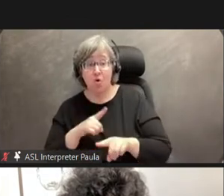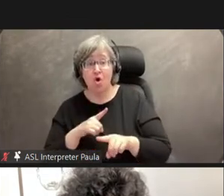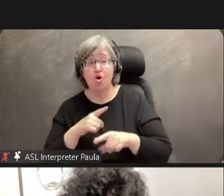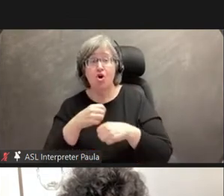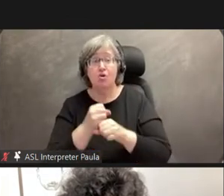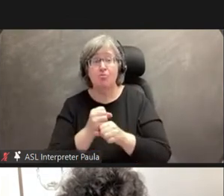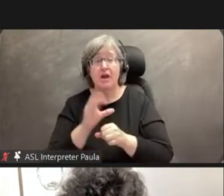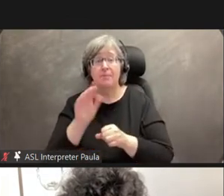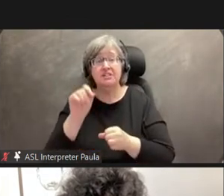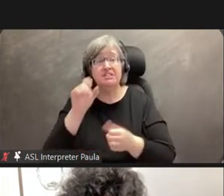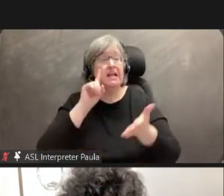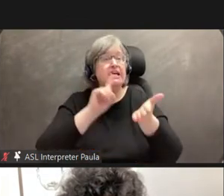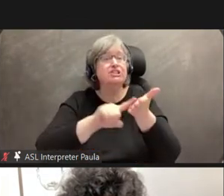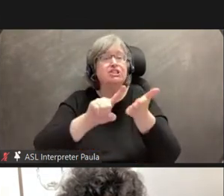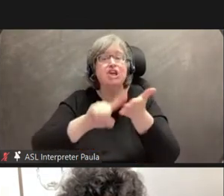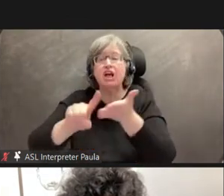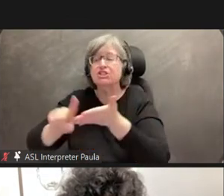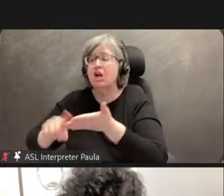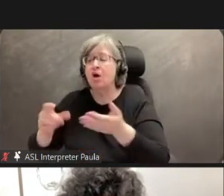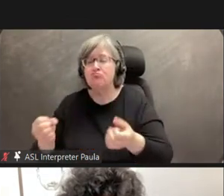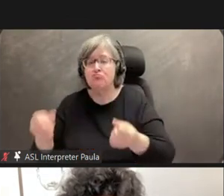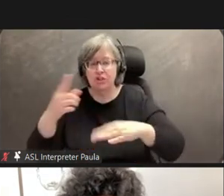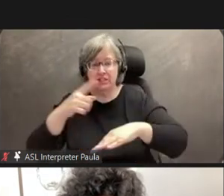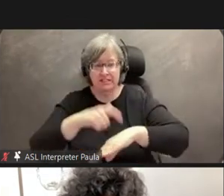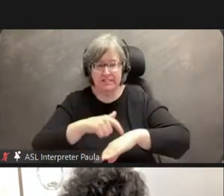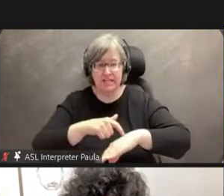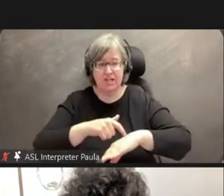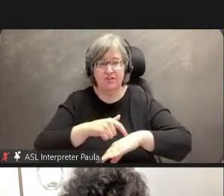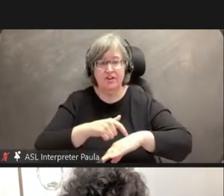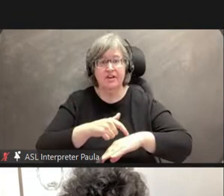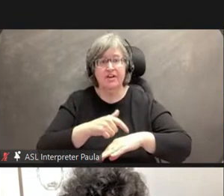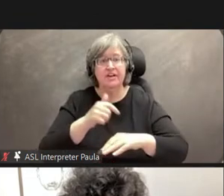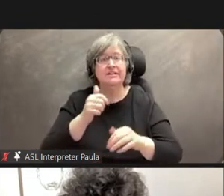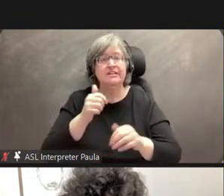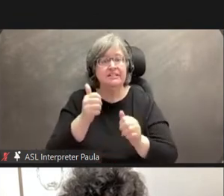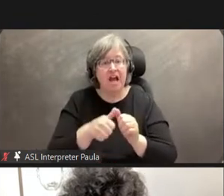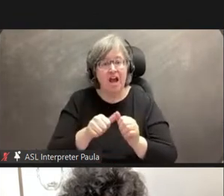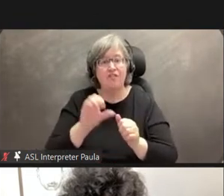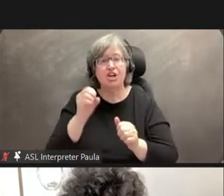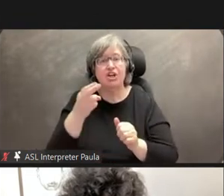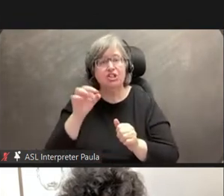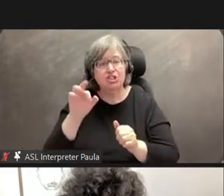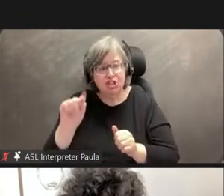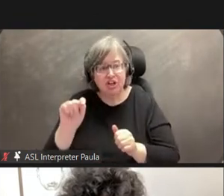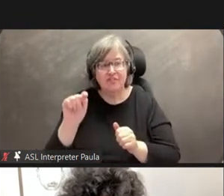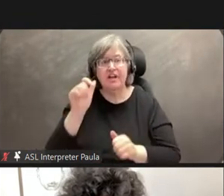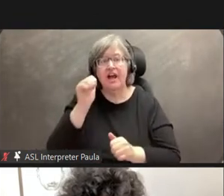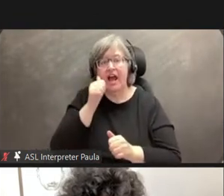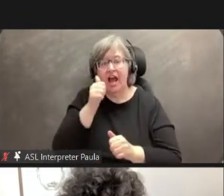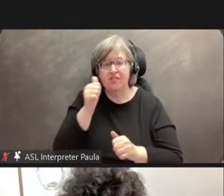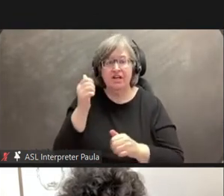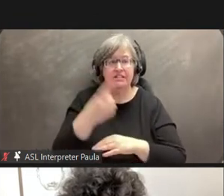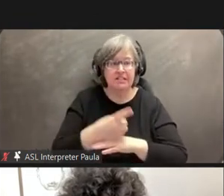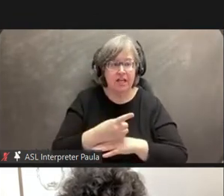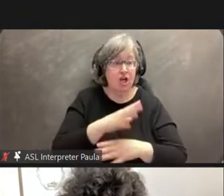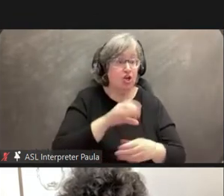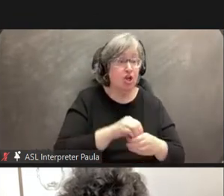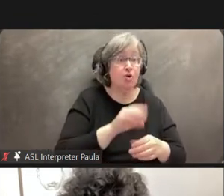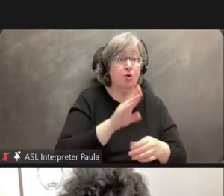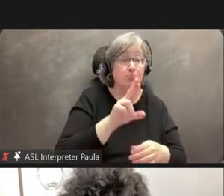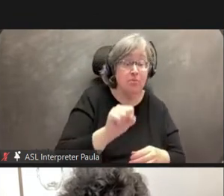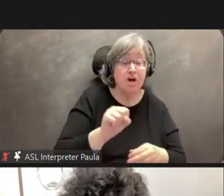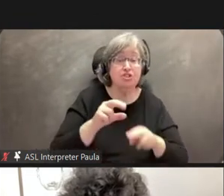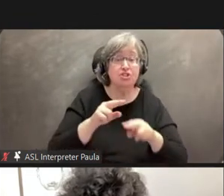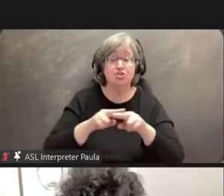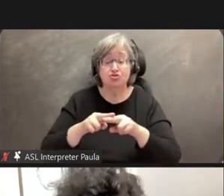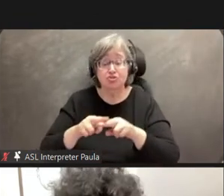CTA checks multiple times on each shift, each day. That includes buses and rail and